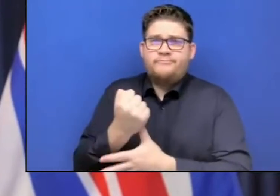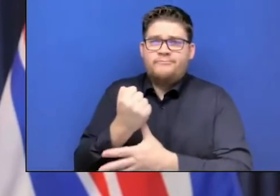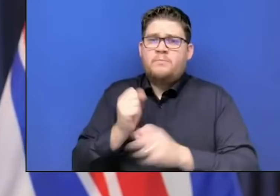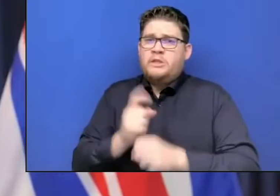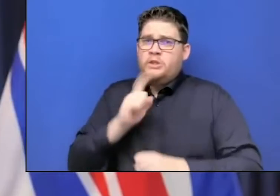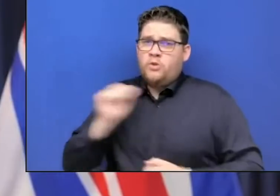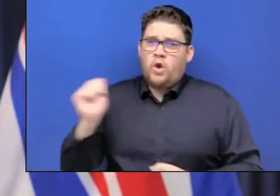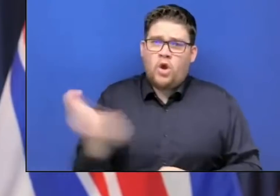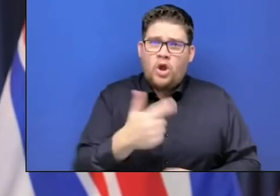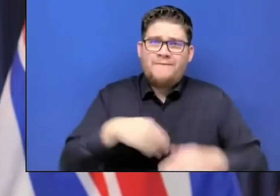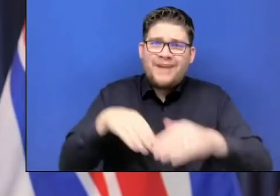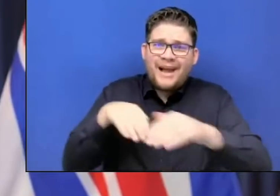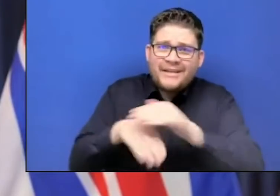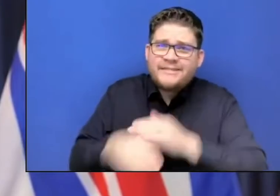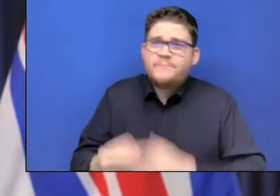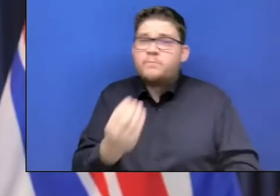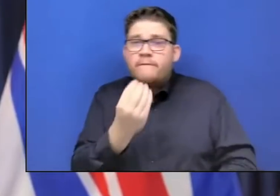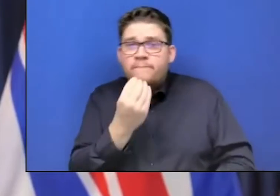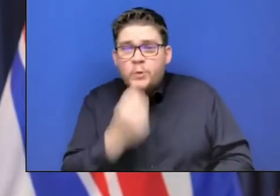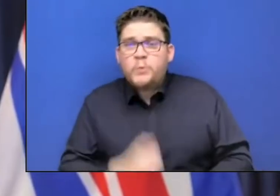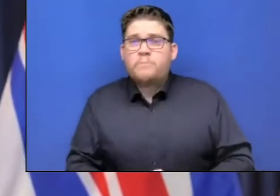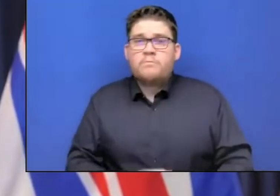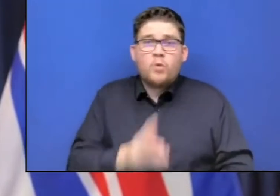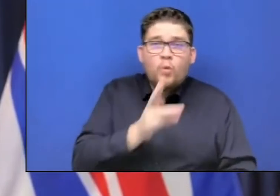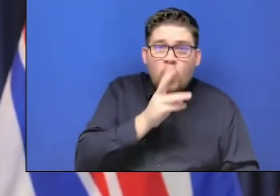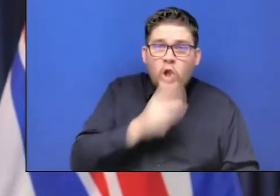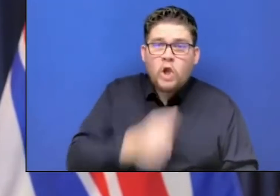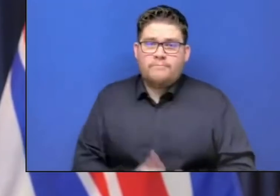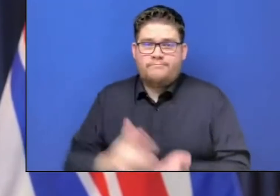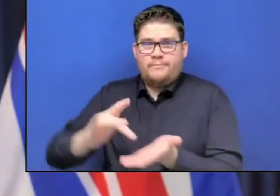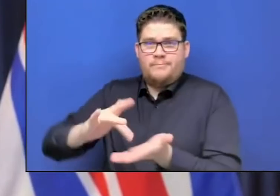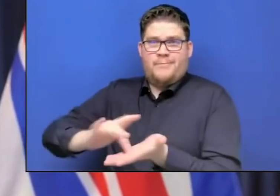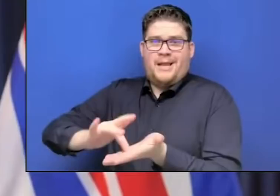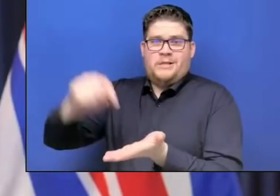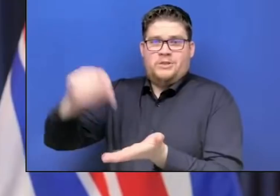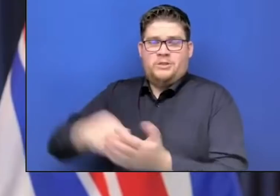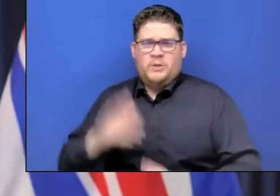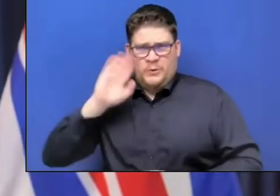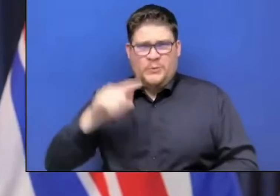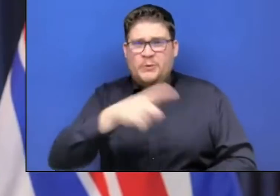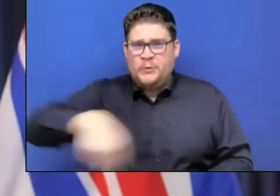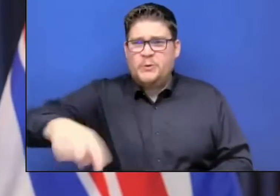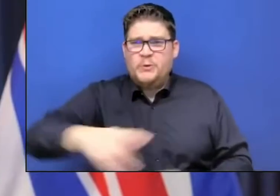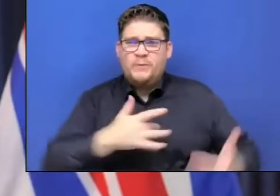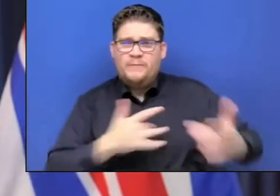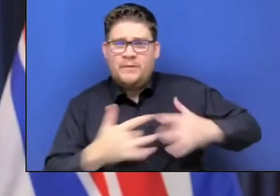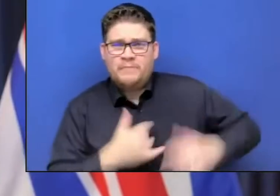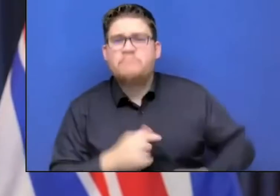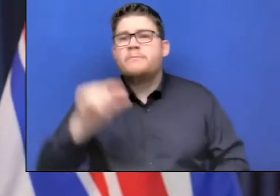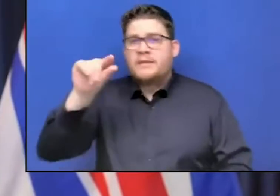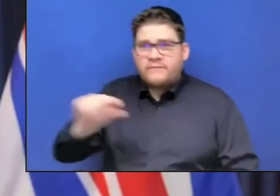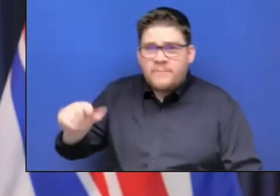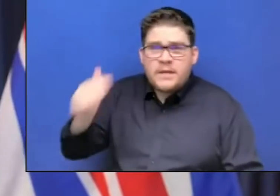goods. We know people are concerned. We're aware as government, and industry is aware. We need